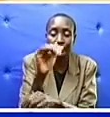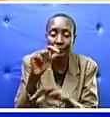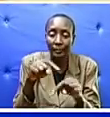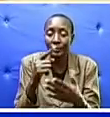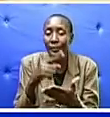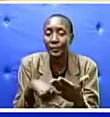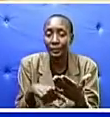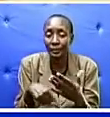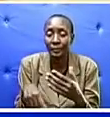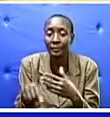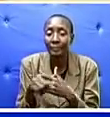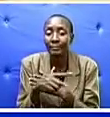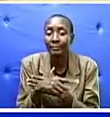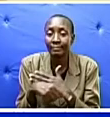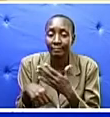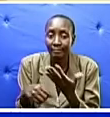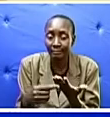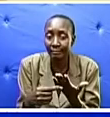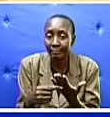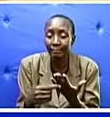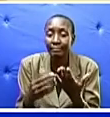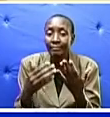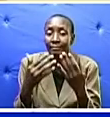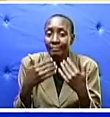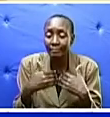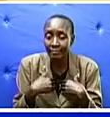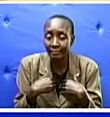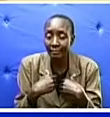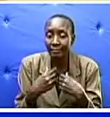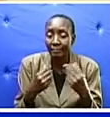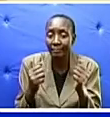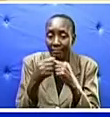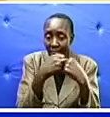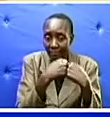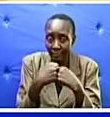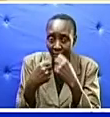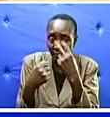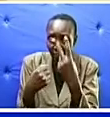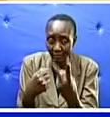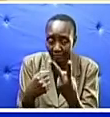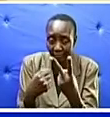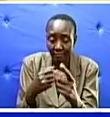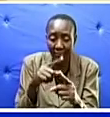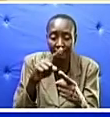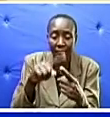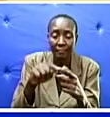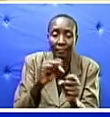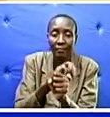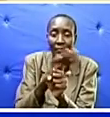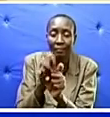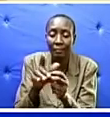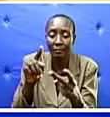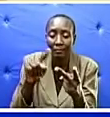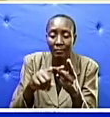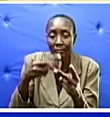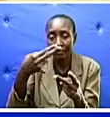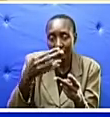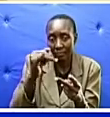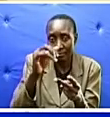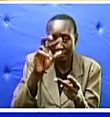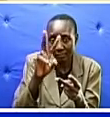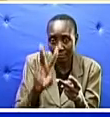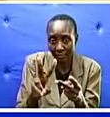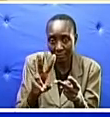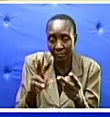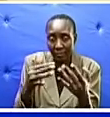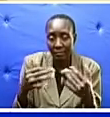we fighting then two pandemics, COVID-19 and HIV, which has seemed to be taking a back